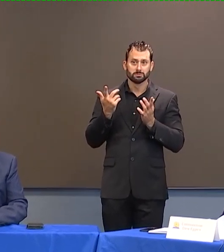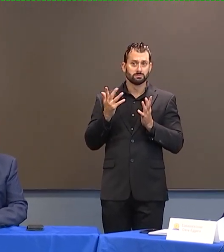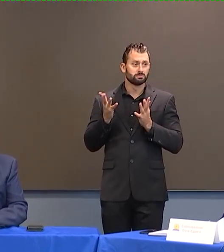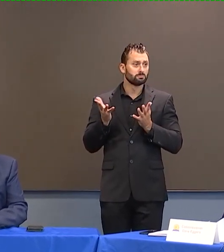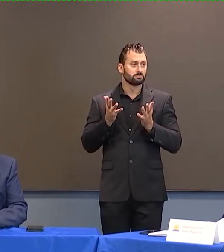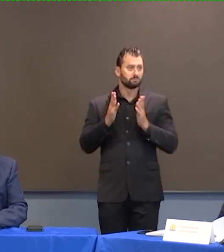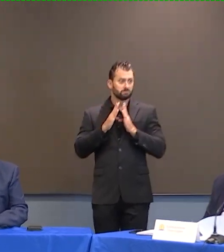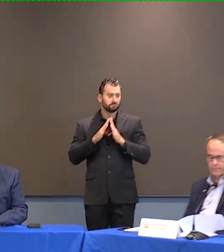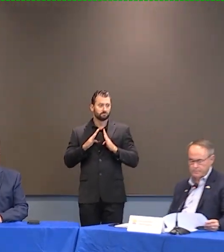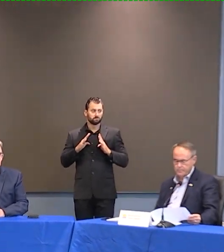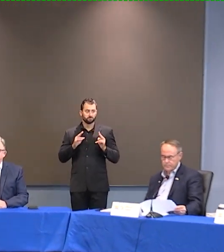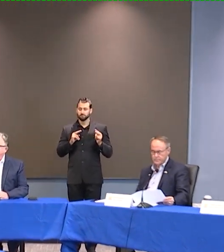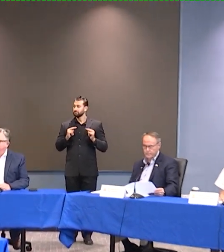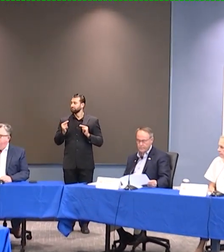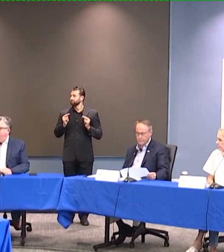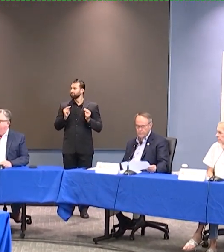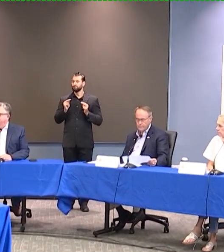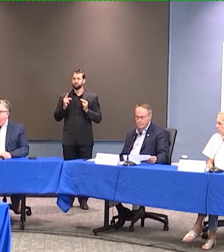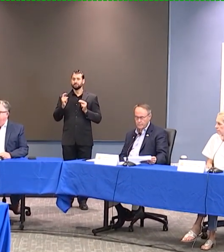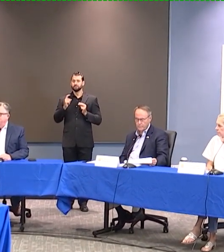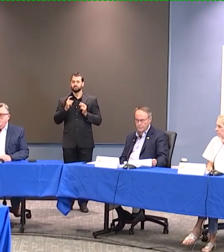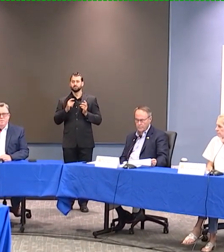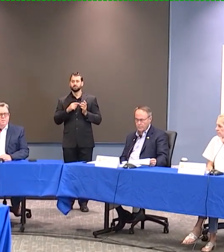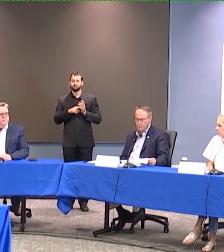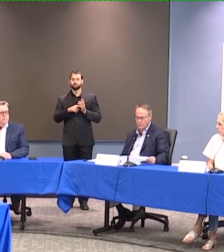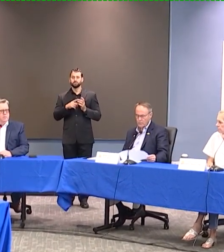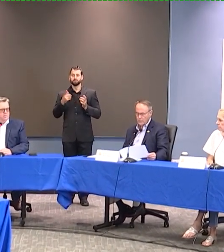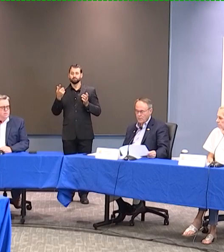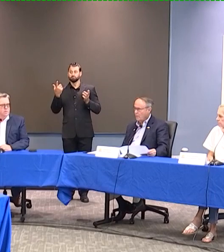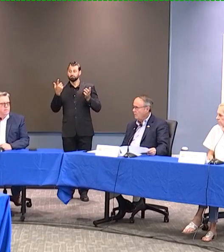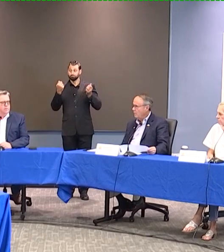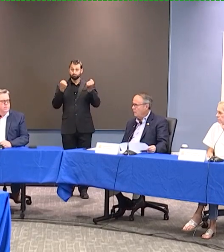All in favor, say aye. Aye. Any opposed? So it passes unanimously.